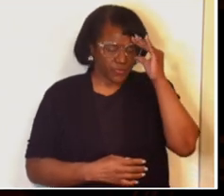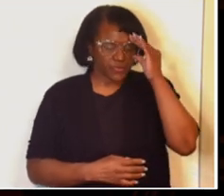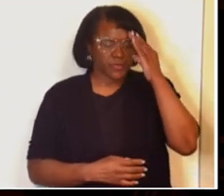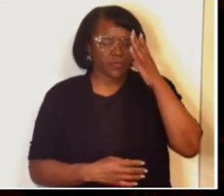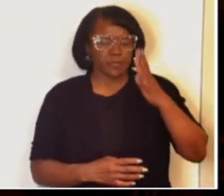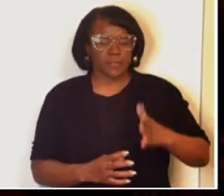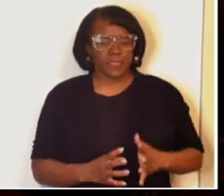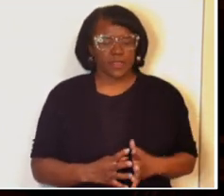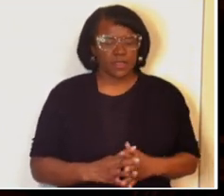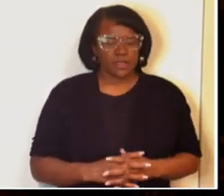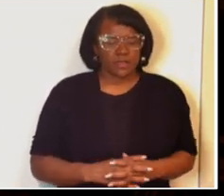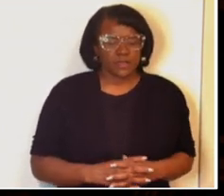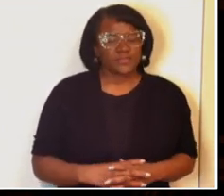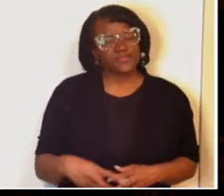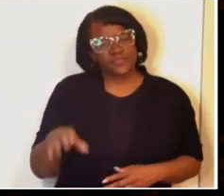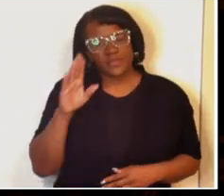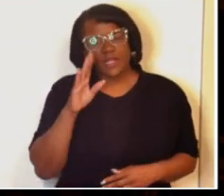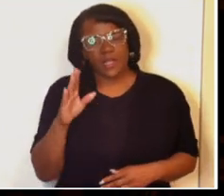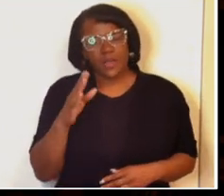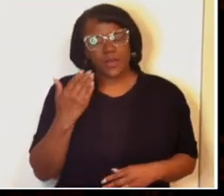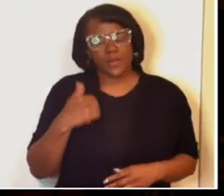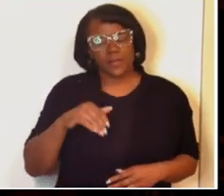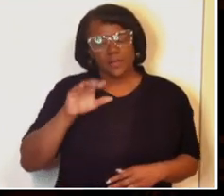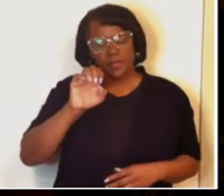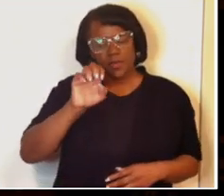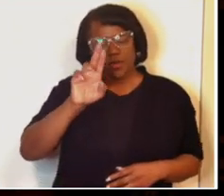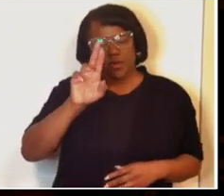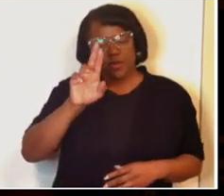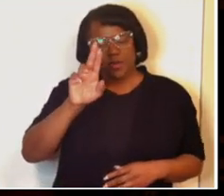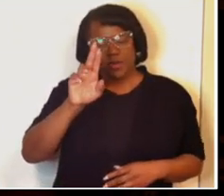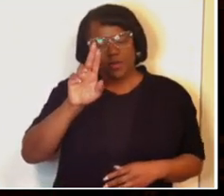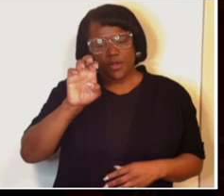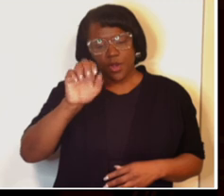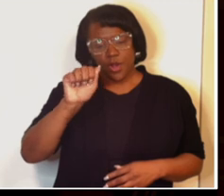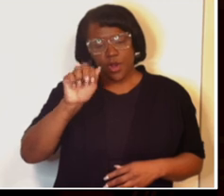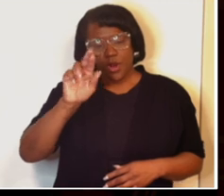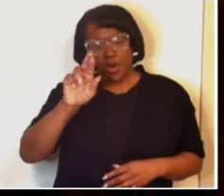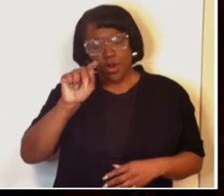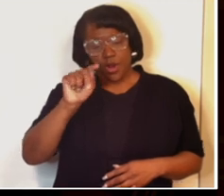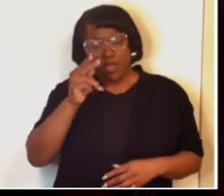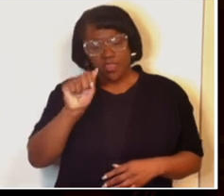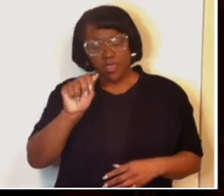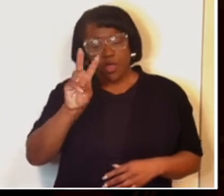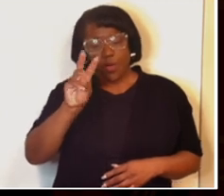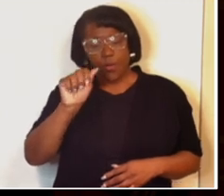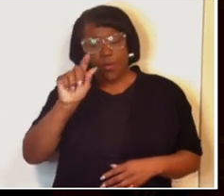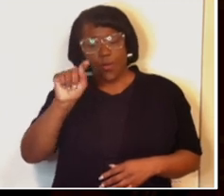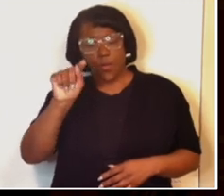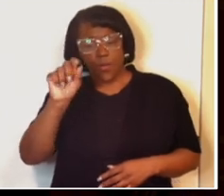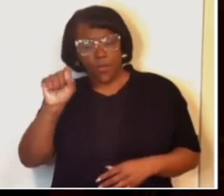Hello, my name is Eartha Watts Hicks, and I will be reading from Love Changes.